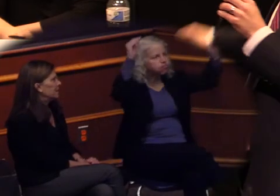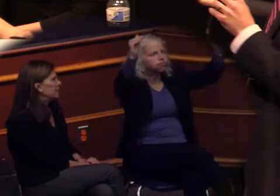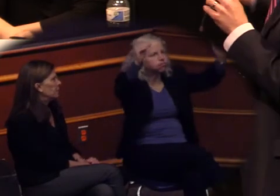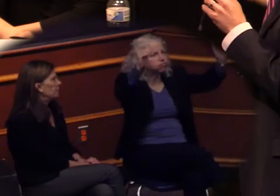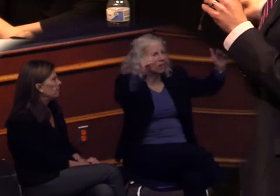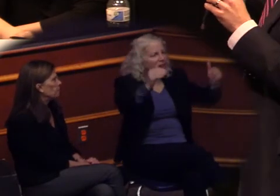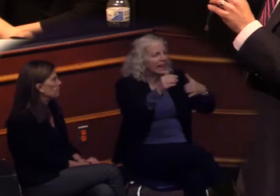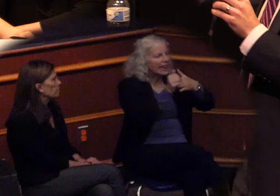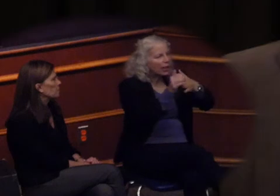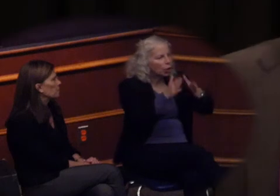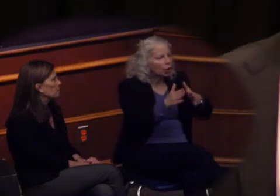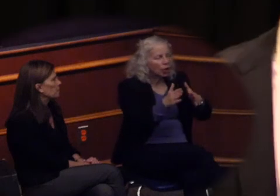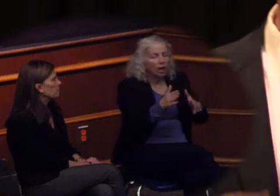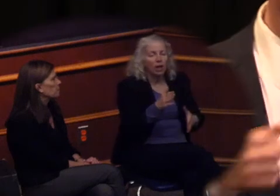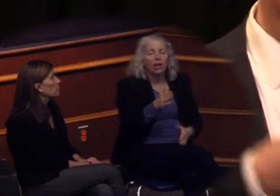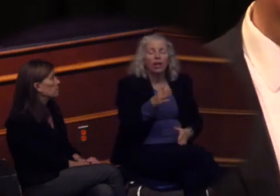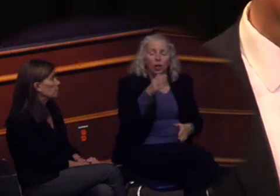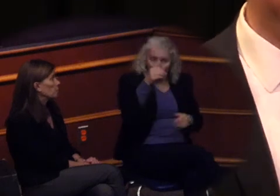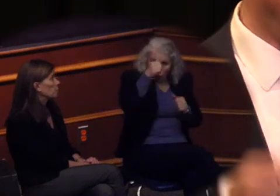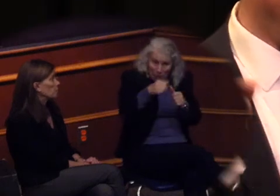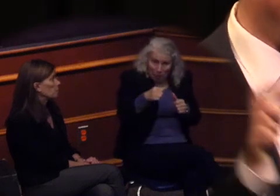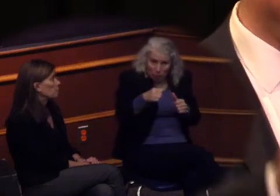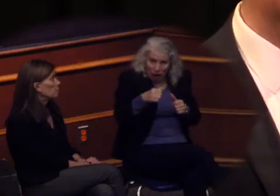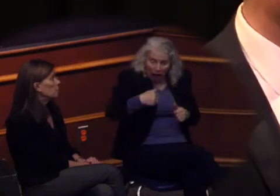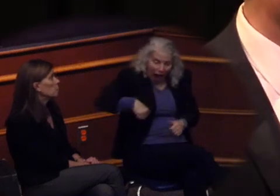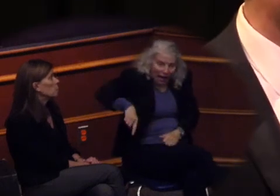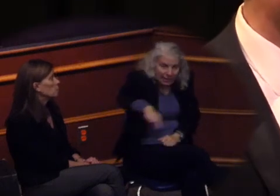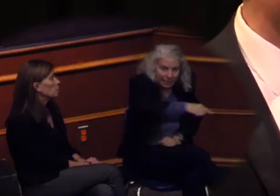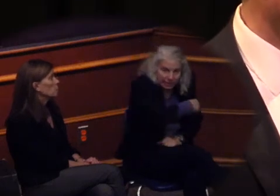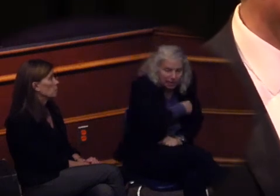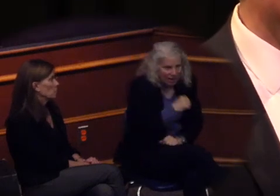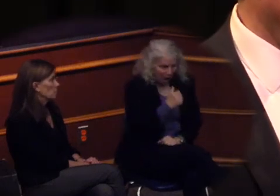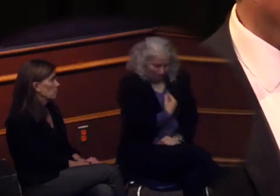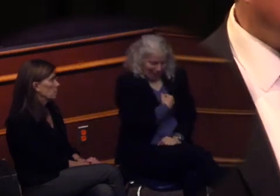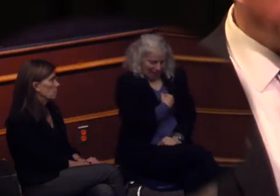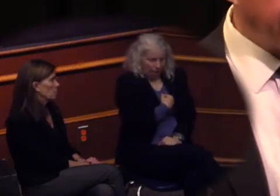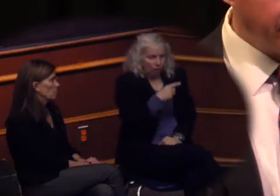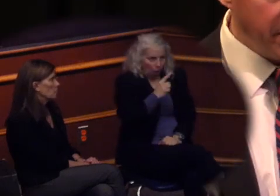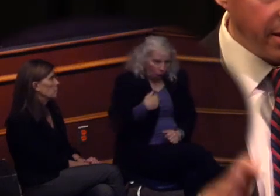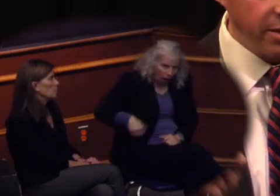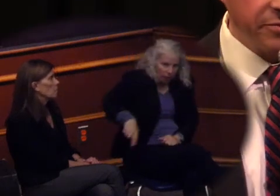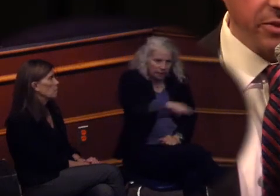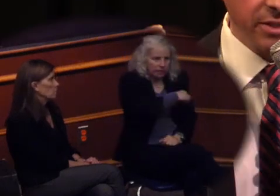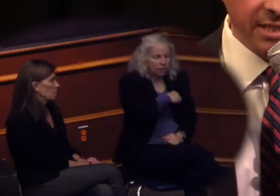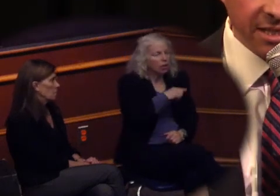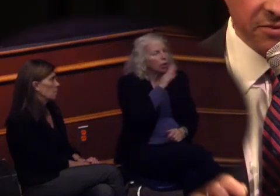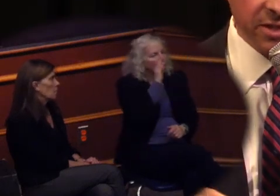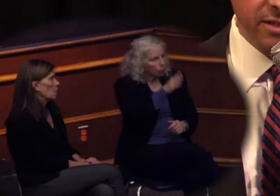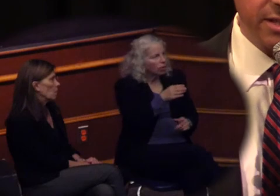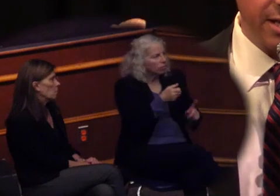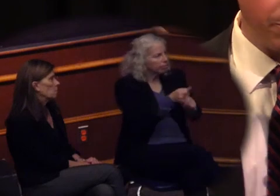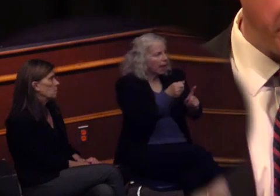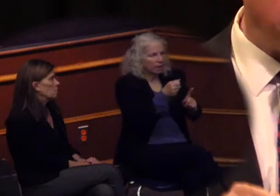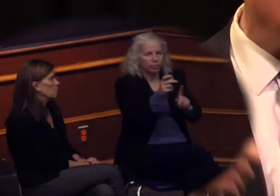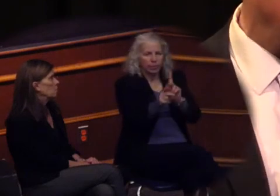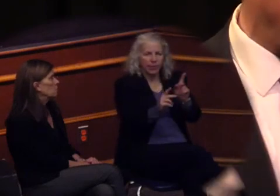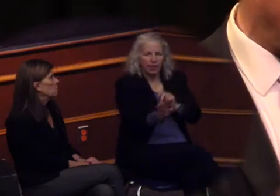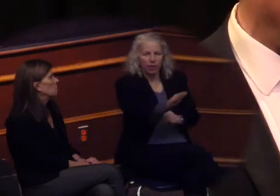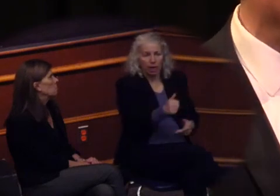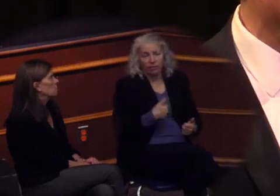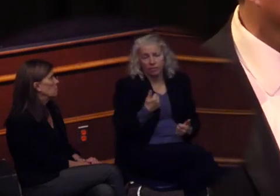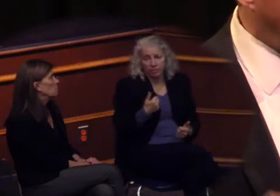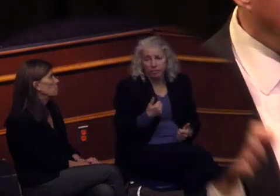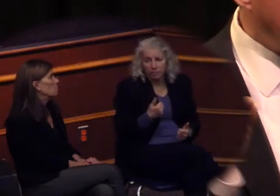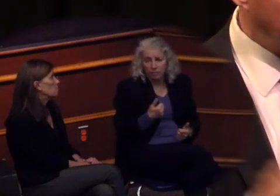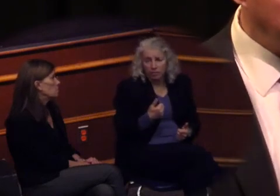again, but we will be remembered, not me, us, for making a meaningful difference in people's